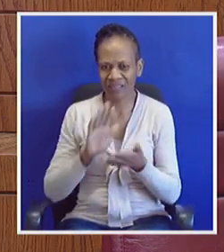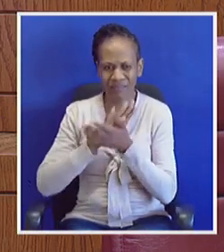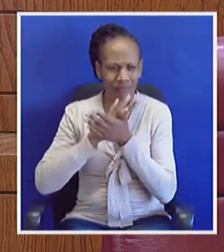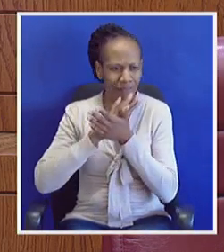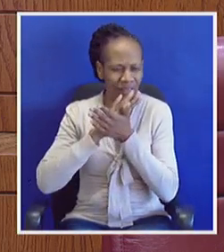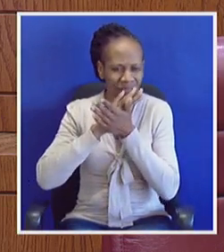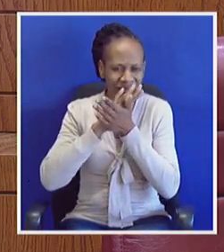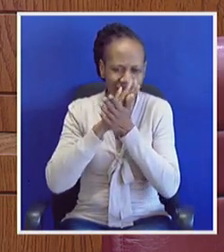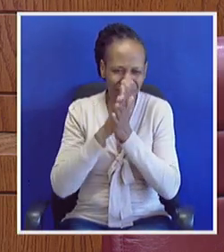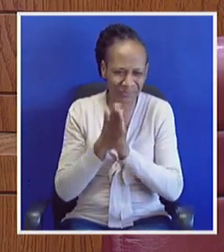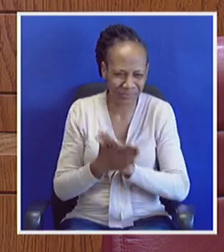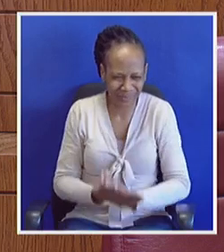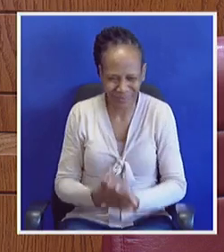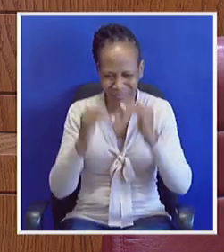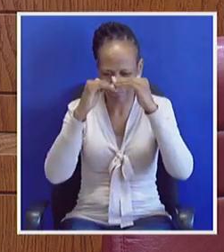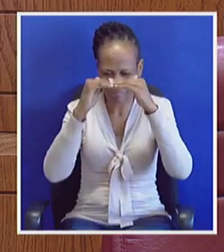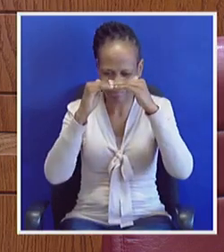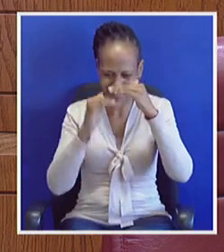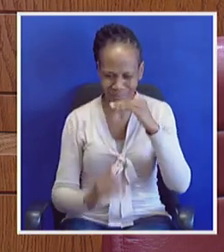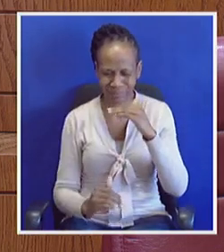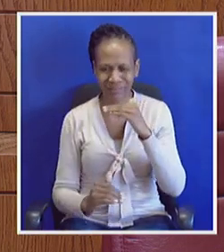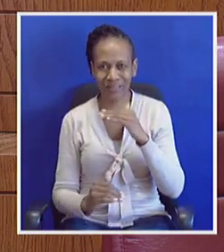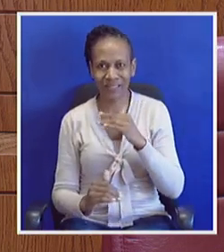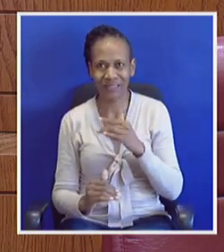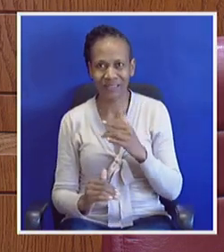degenerate to a level where